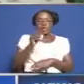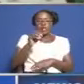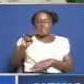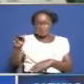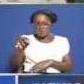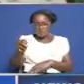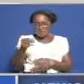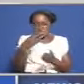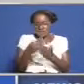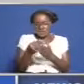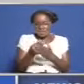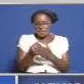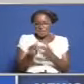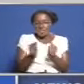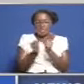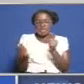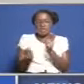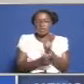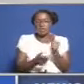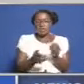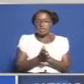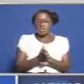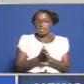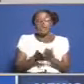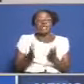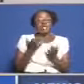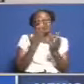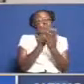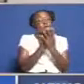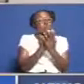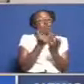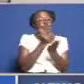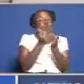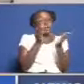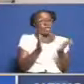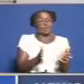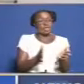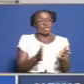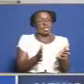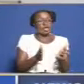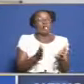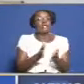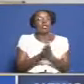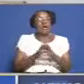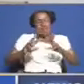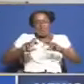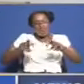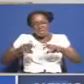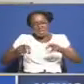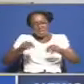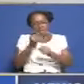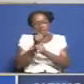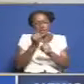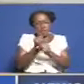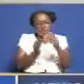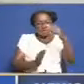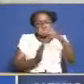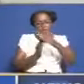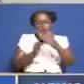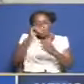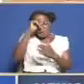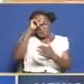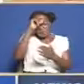in just 10 months. The wrong prison warder is alleged to have promised hapless job seekers opportunities in top government